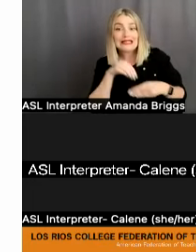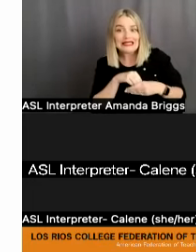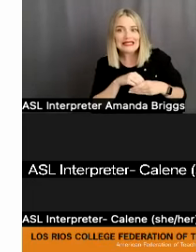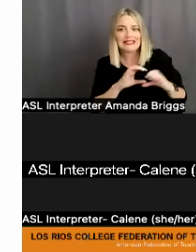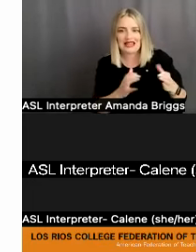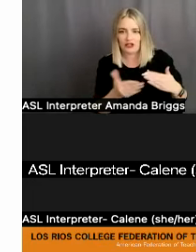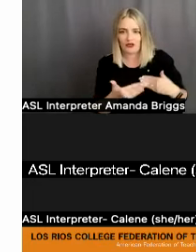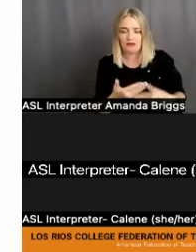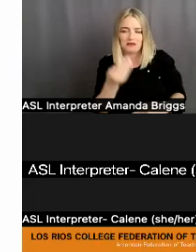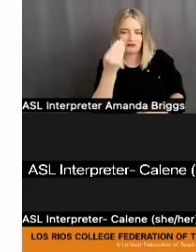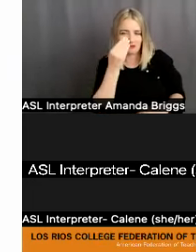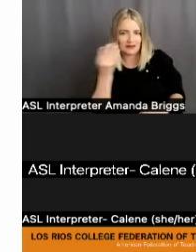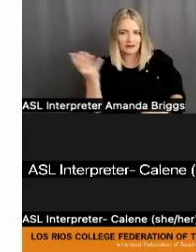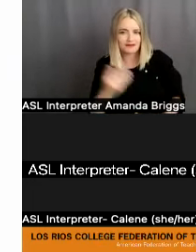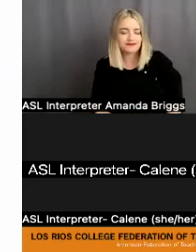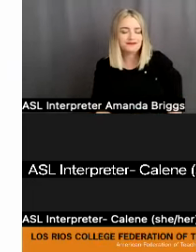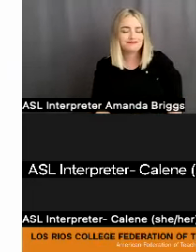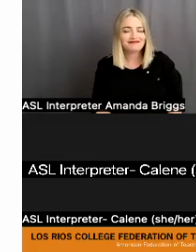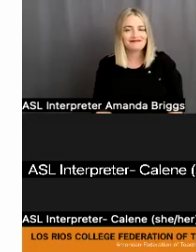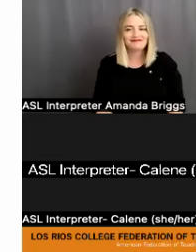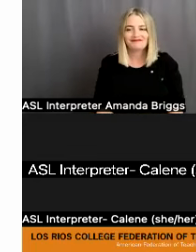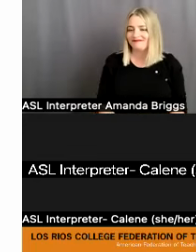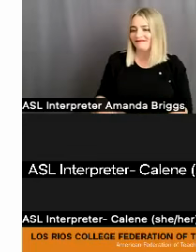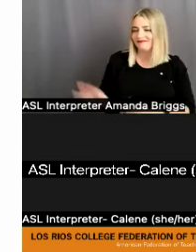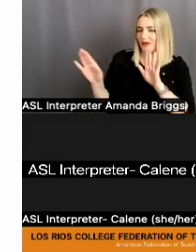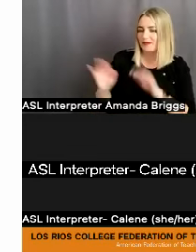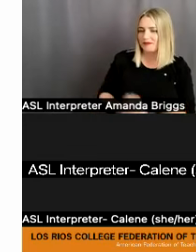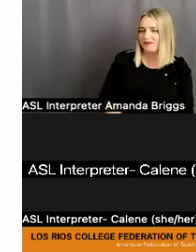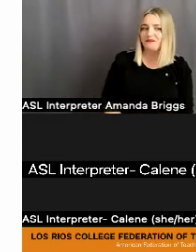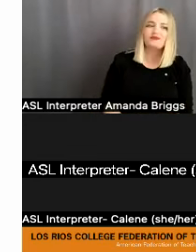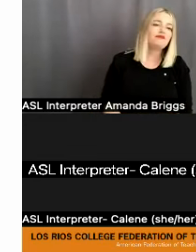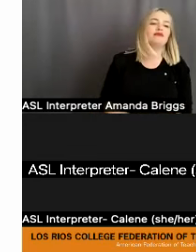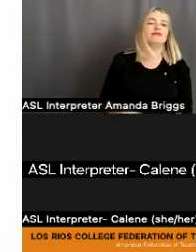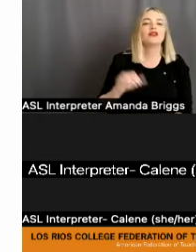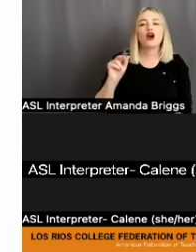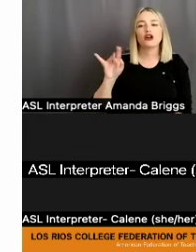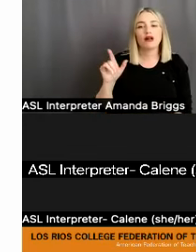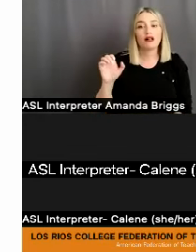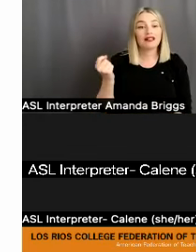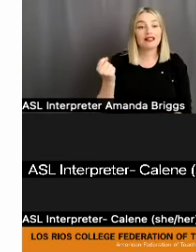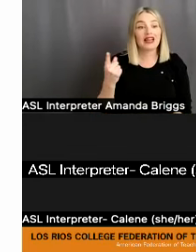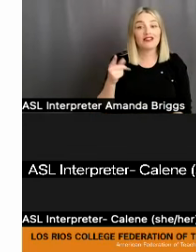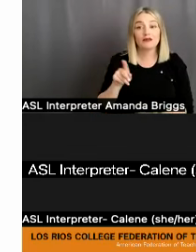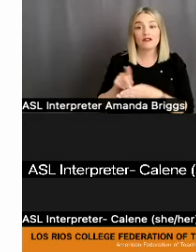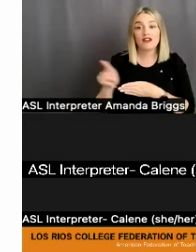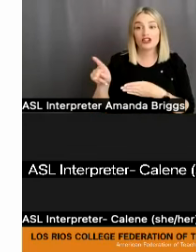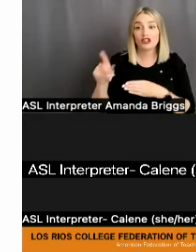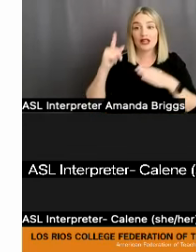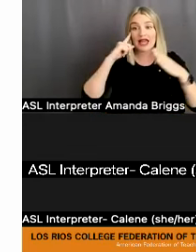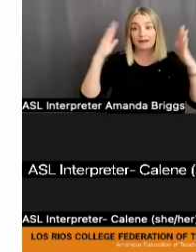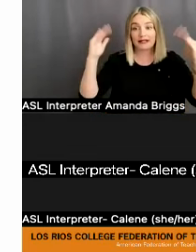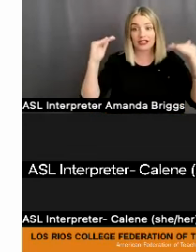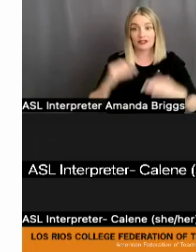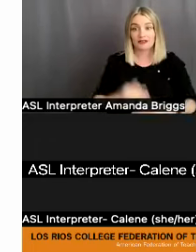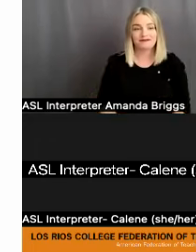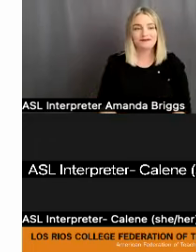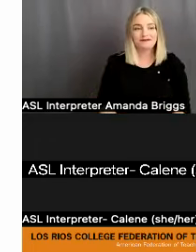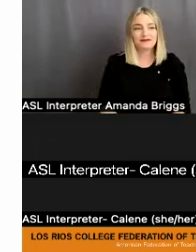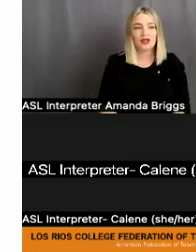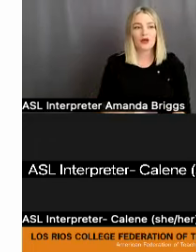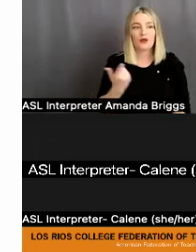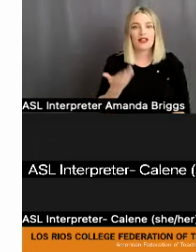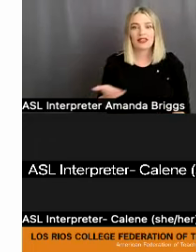classroom. Great. So Article 11, professional expectations. One thing that's important to note, we